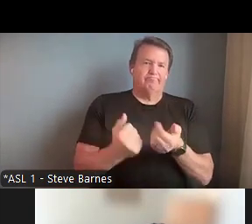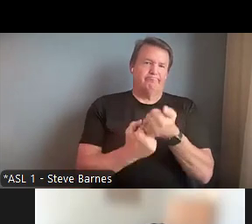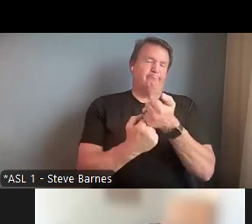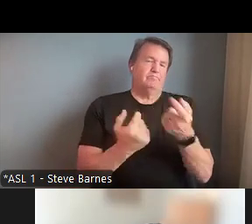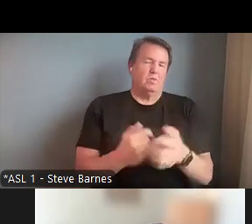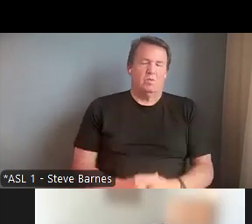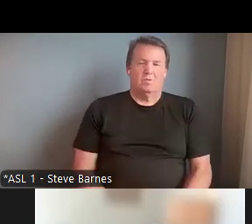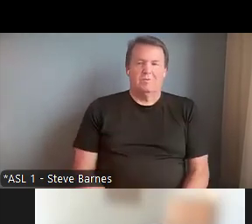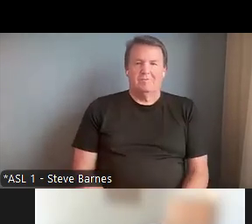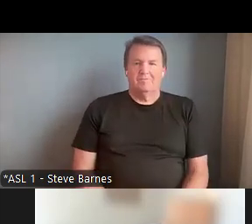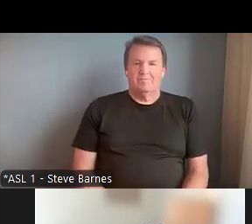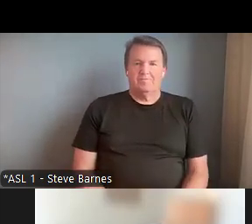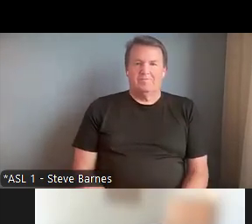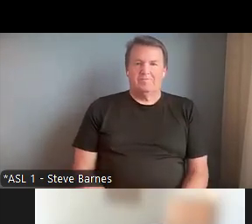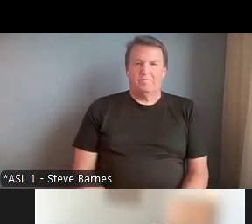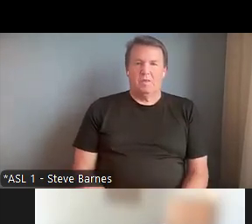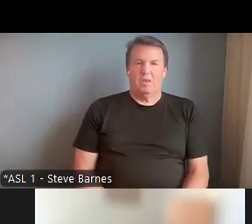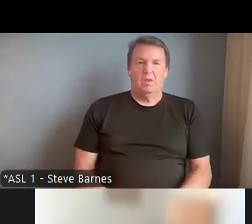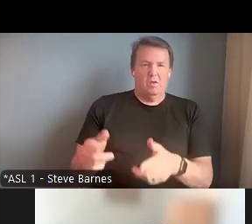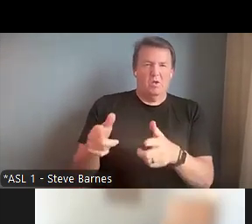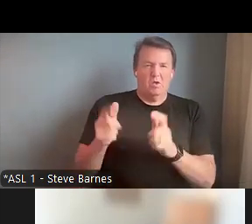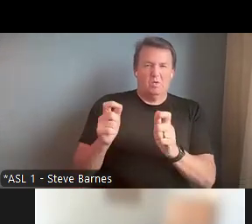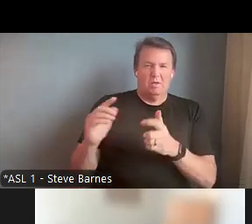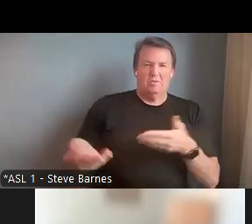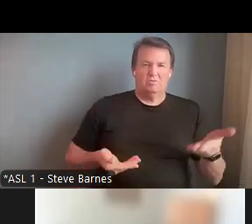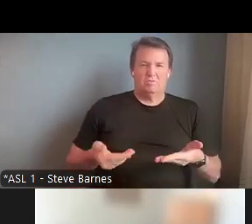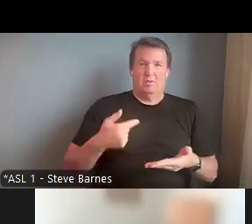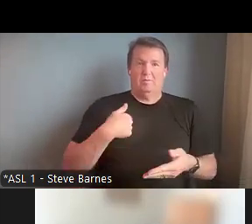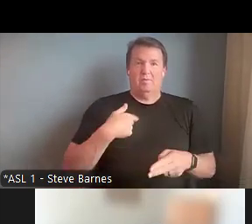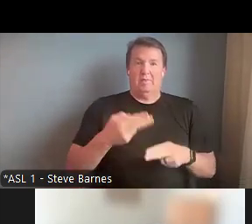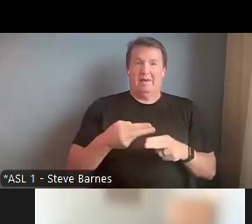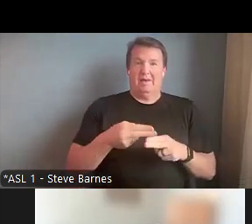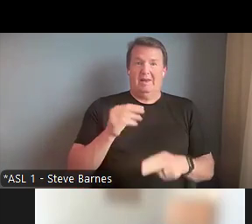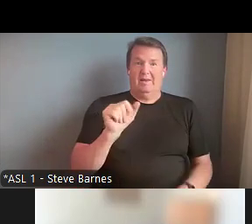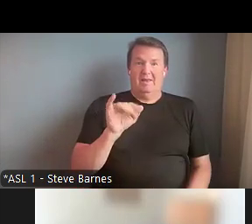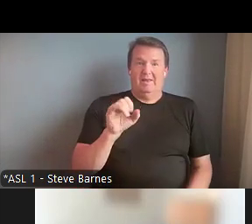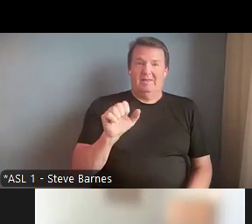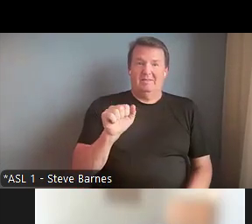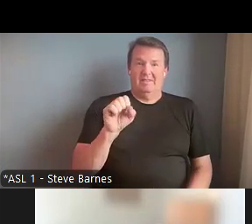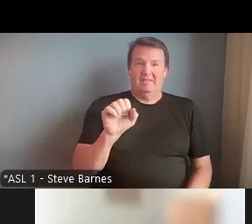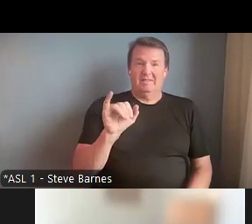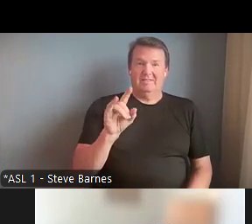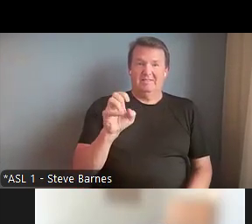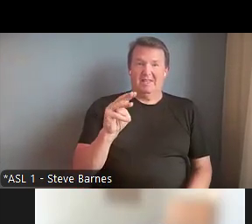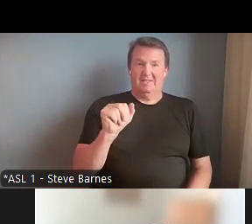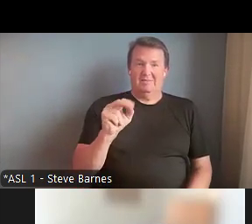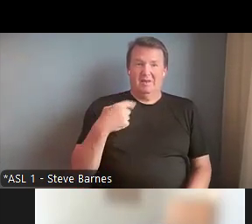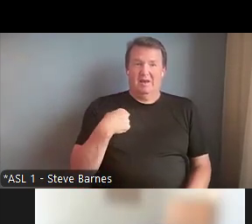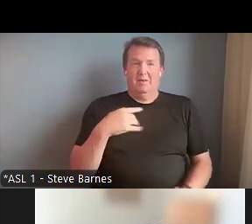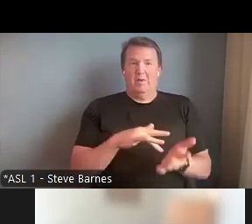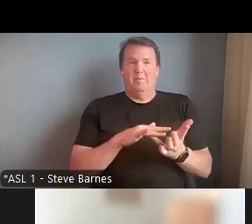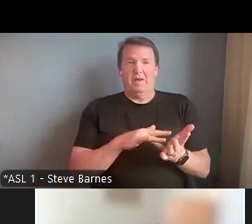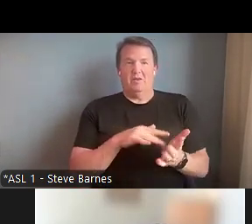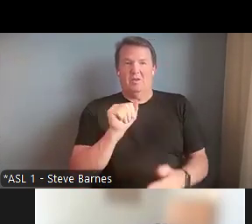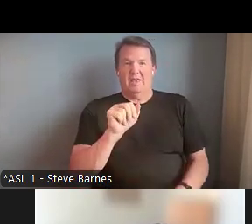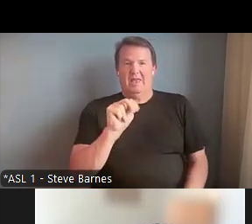So just quickly to introduce our project team, my name is Alyssa Seidman, and I'm a medical anthropologist and faculty in the Institute